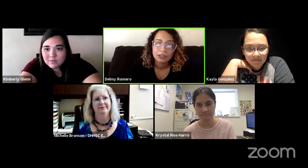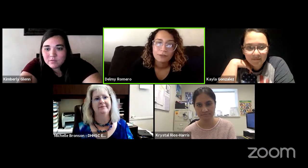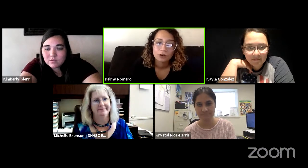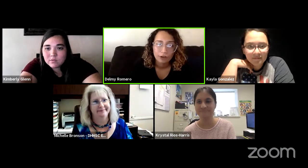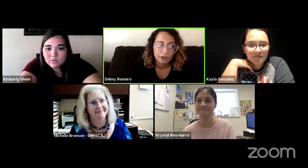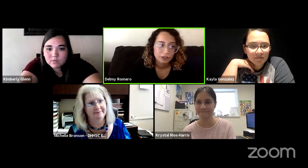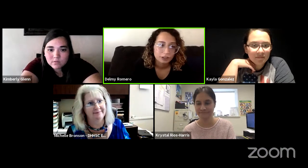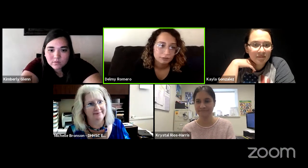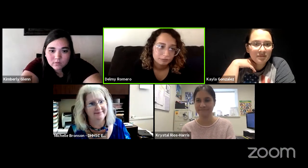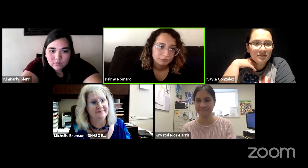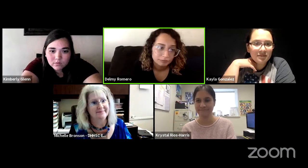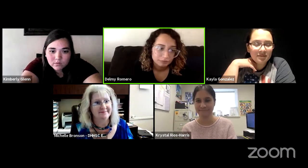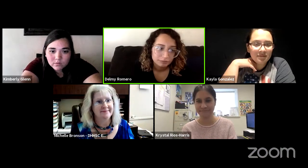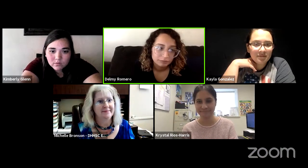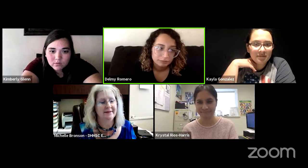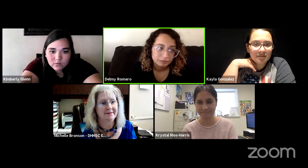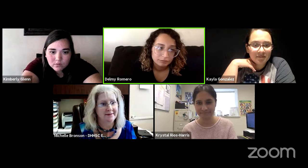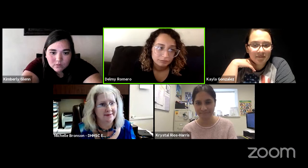DHG for 500.